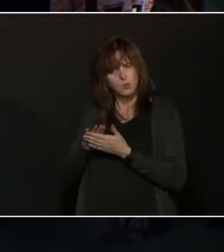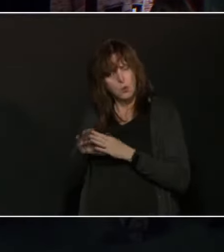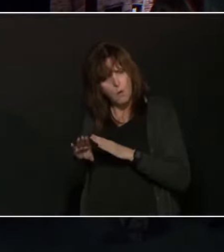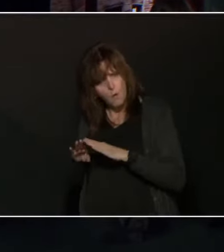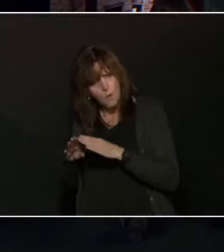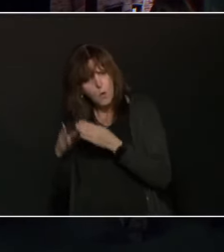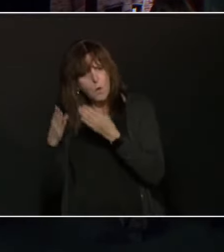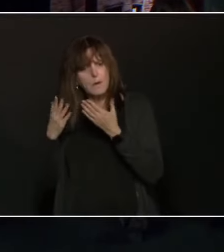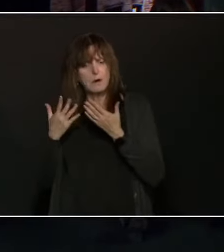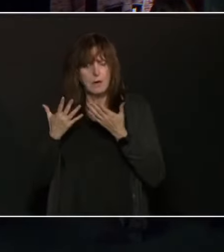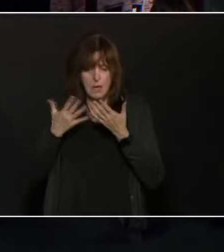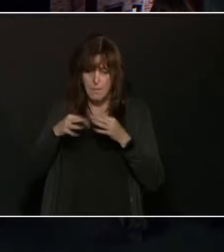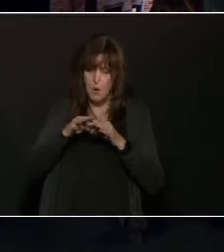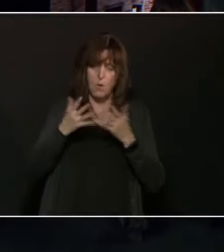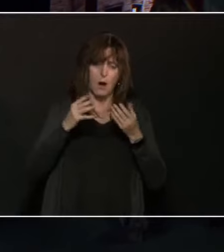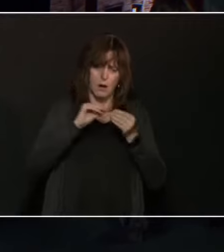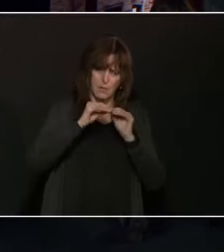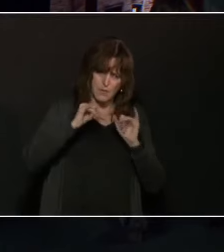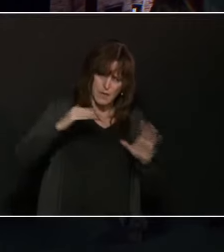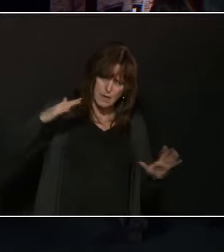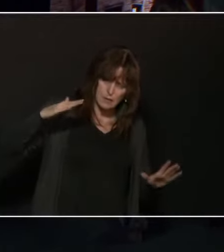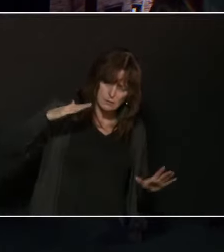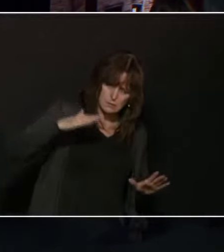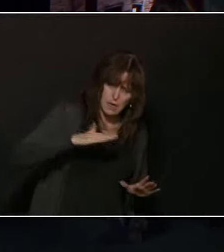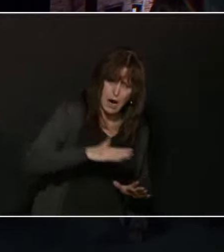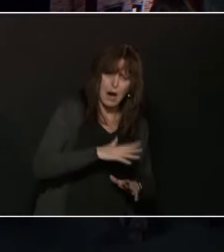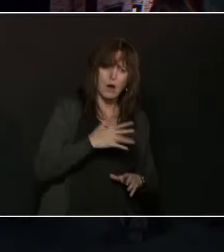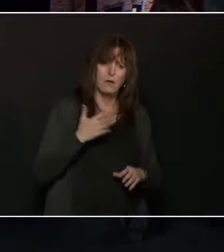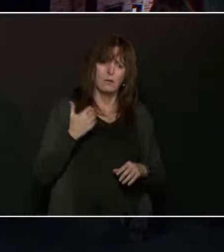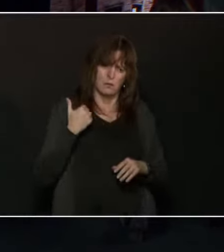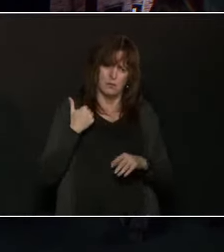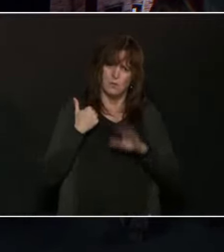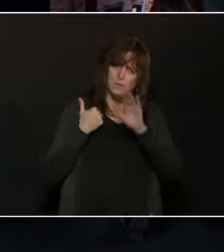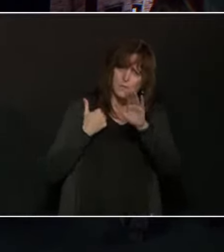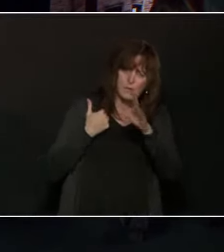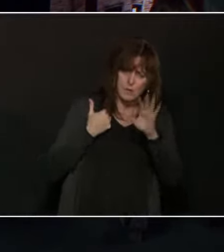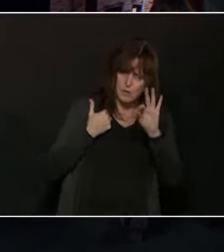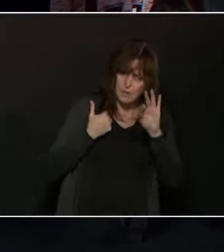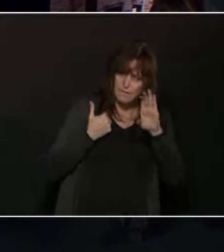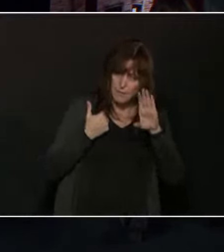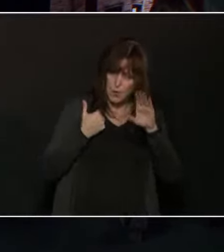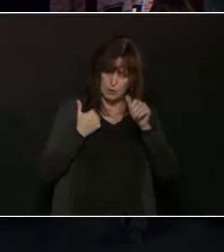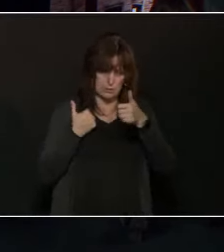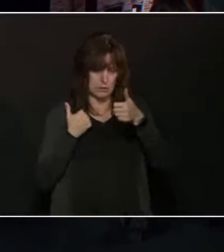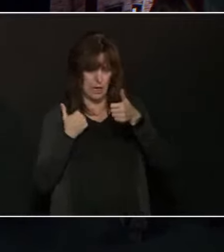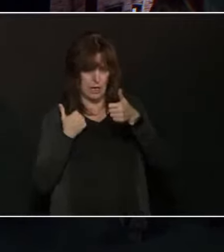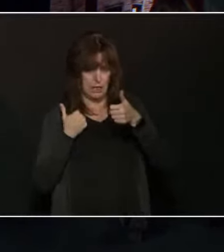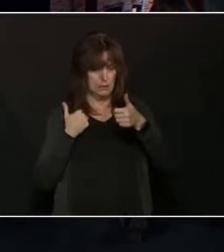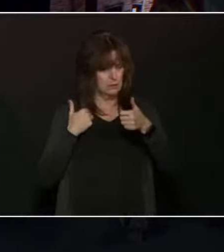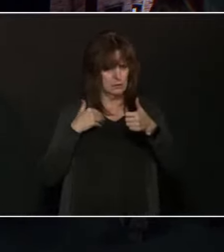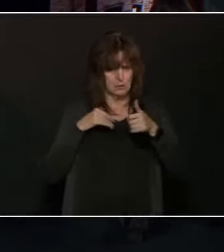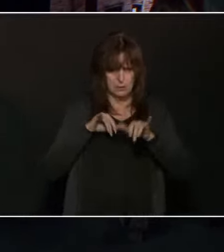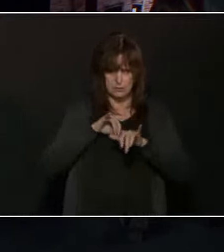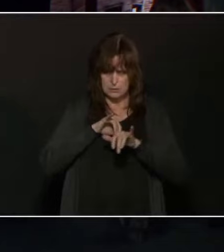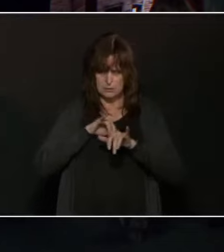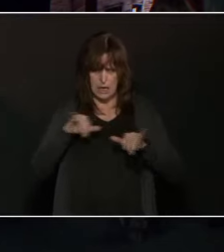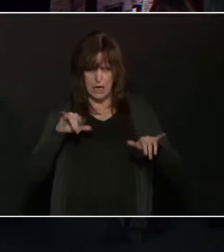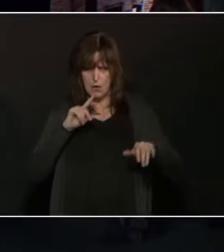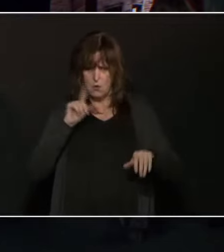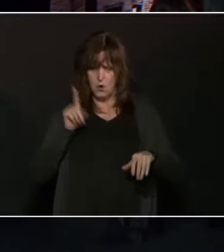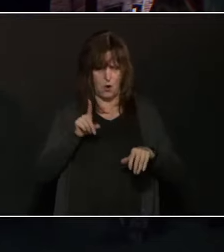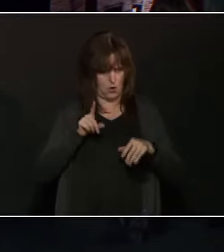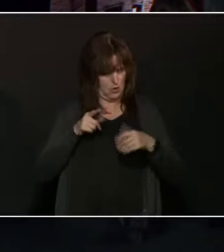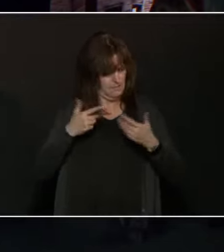know what happens after February 10th, after the stay-at-home order expires. So are you suggesting, or what is your advice to